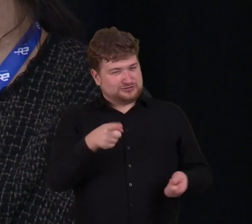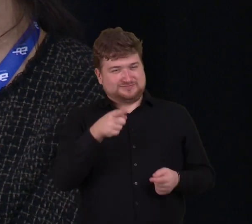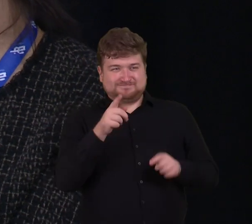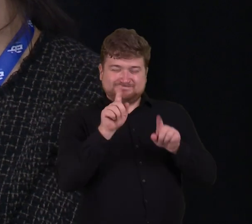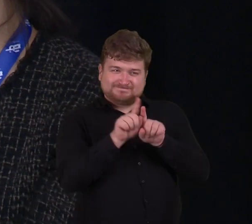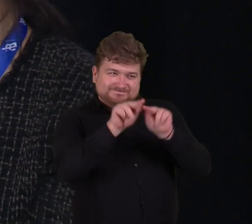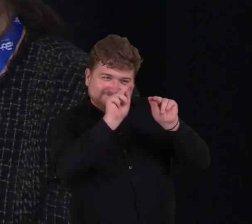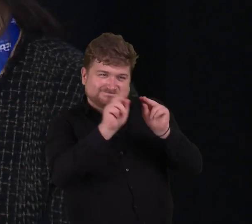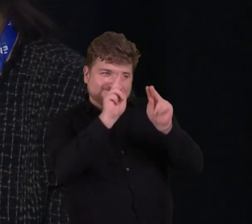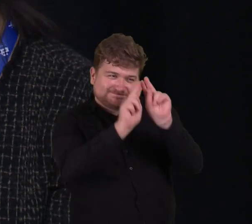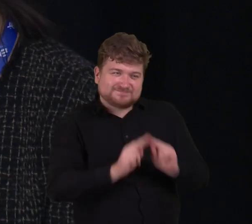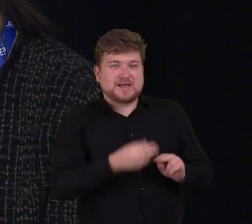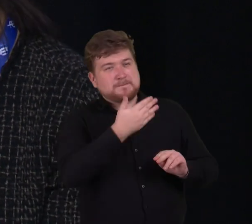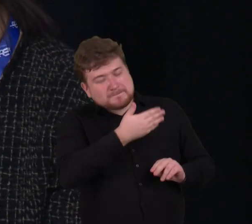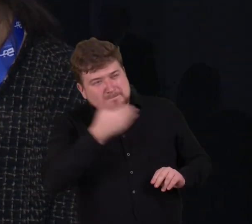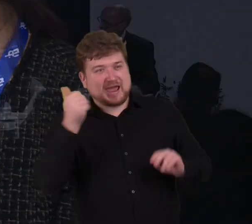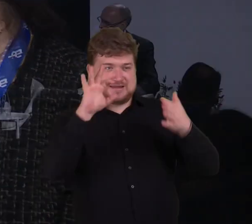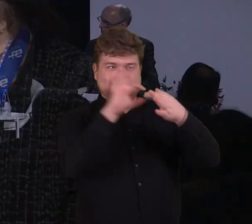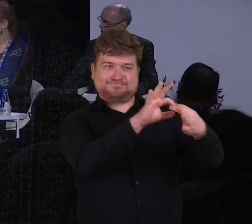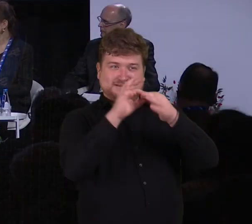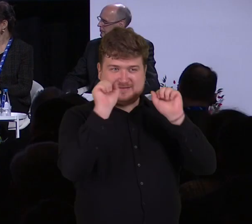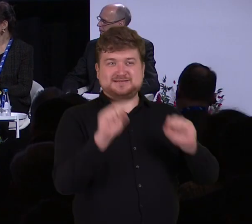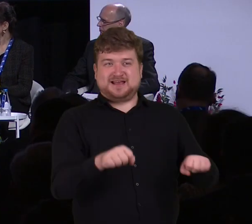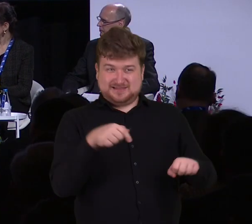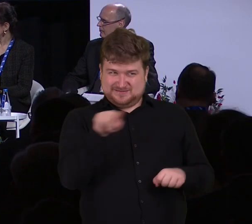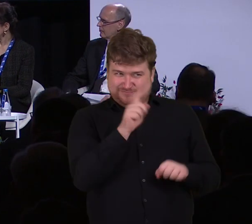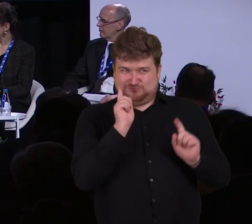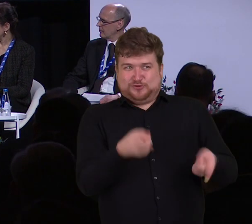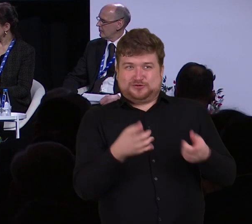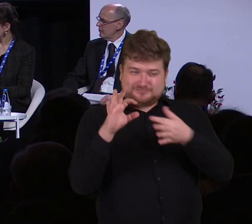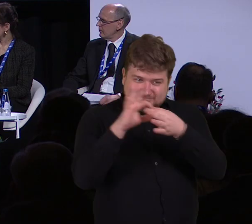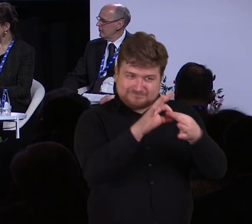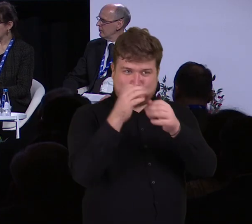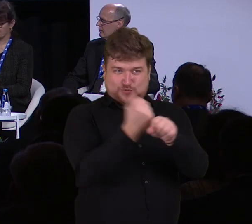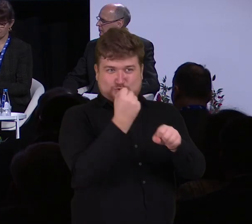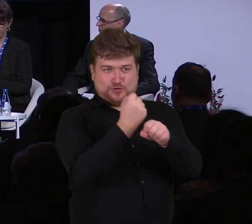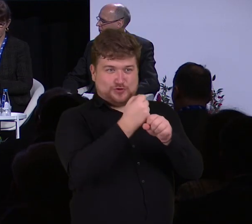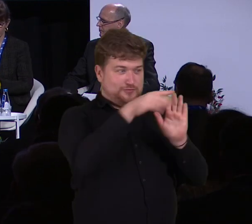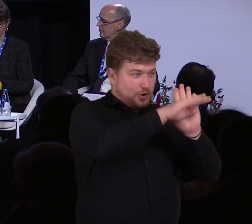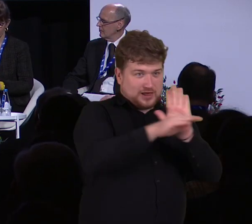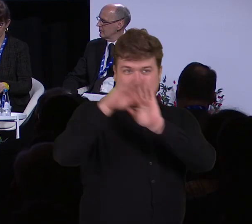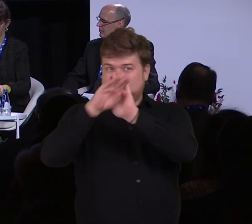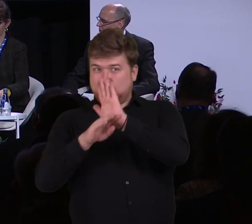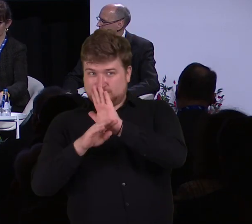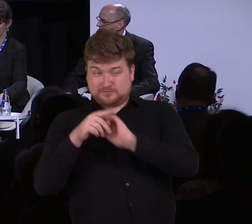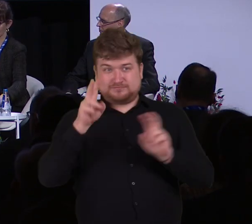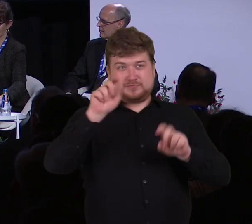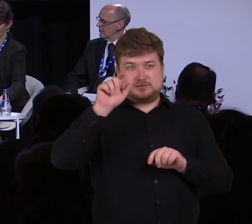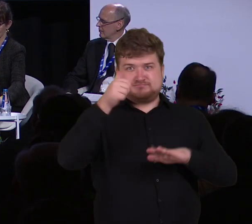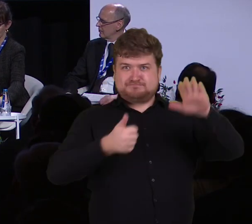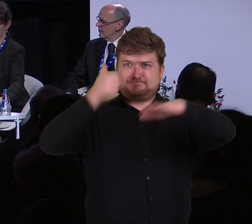level. It would be certainly more effective. Okay, thanks. We are moving now to Portugal.